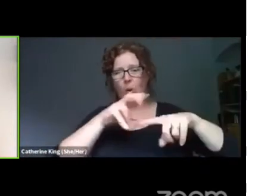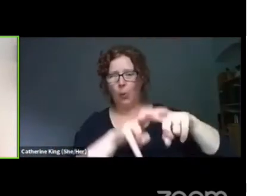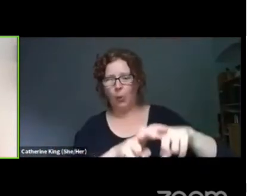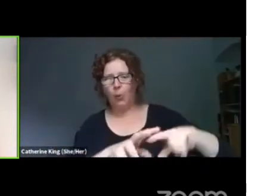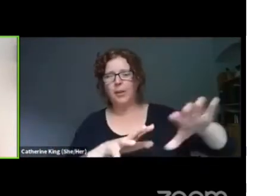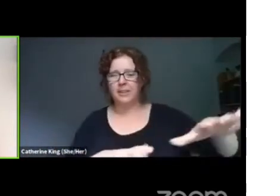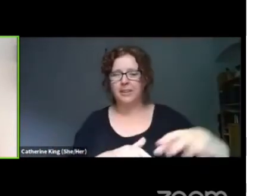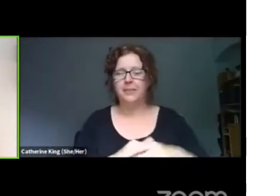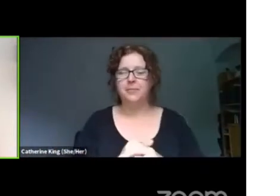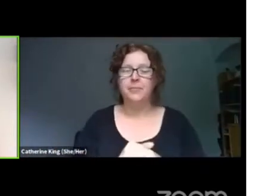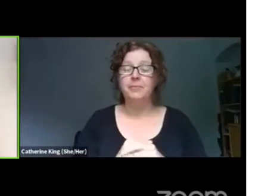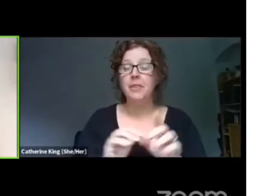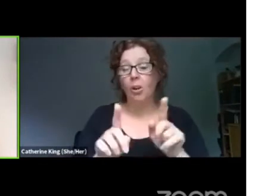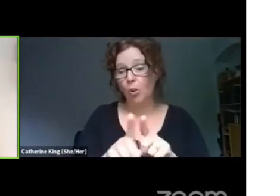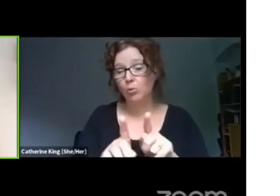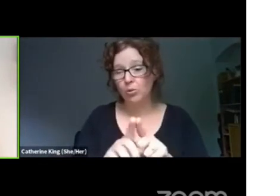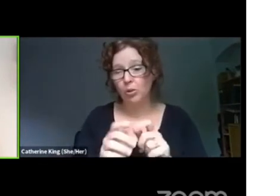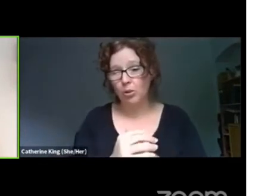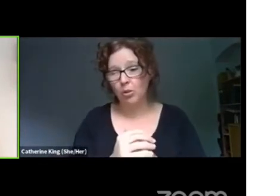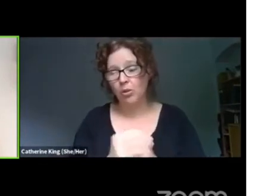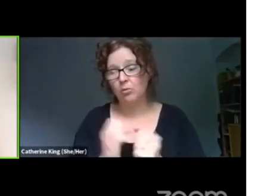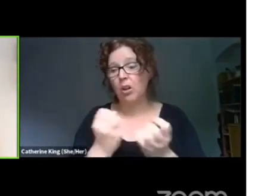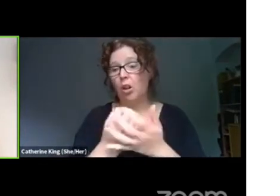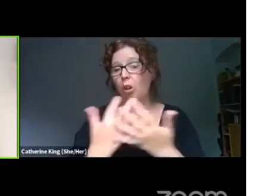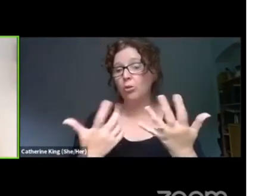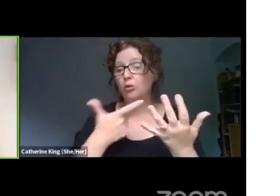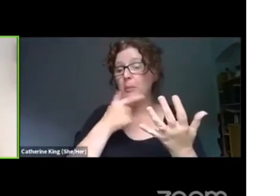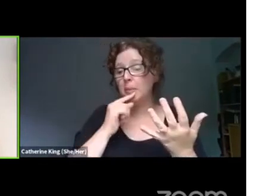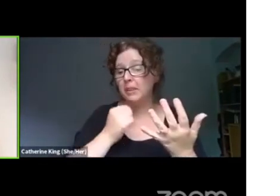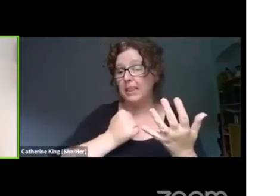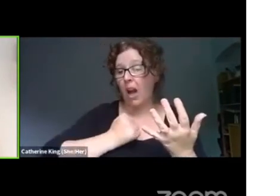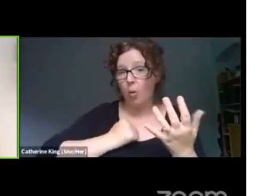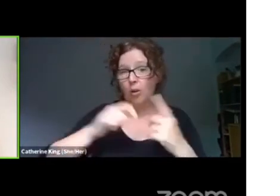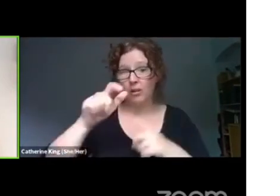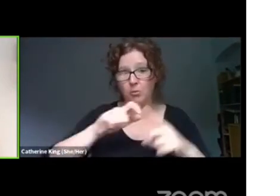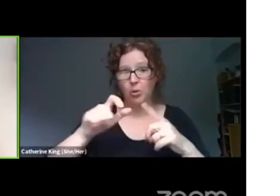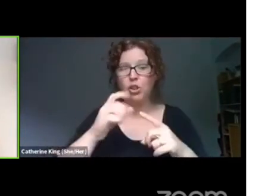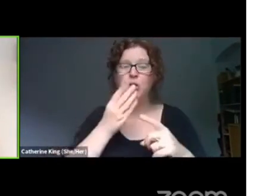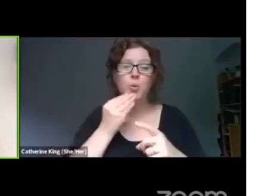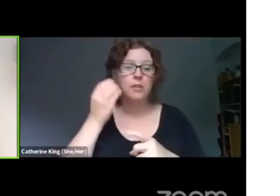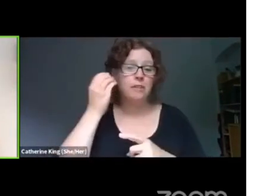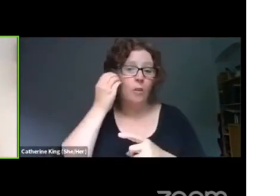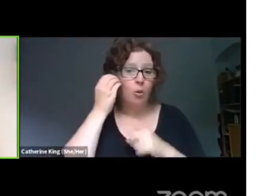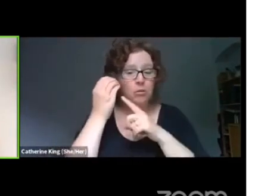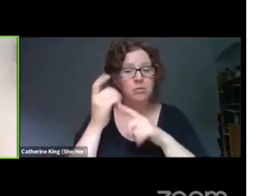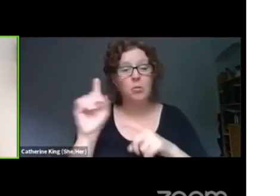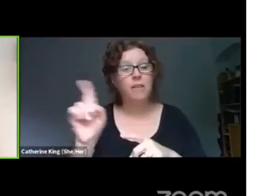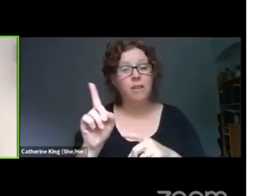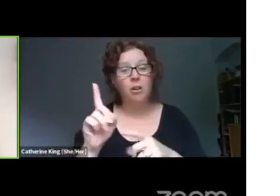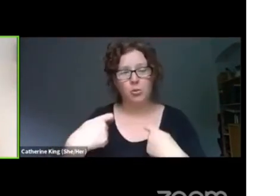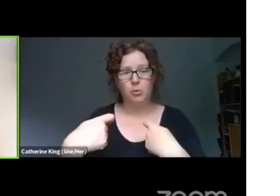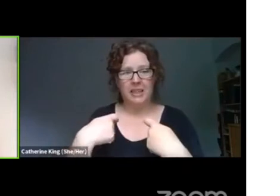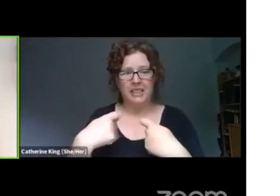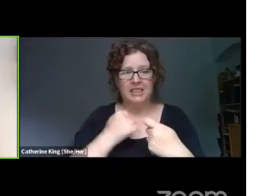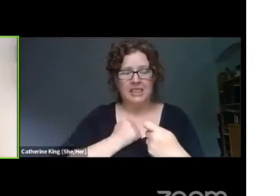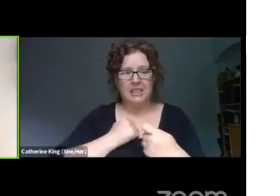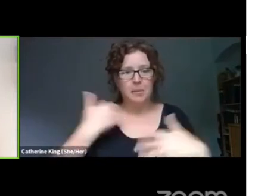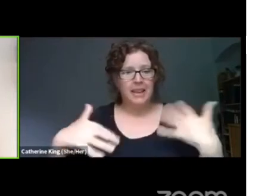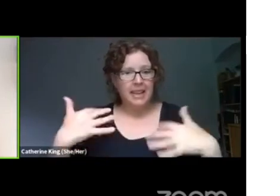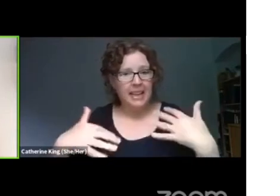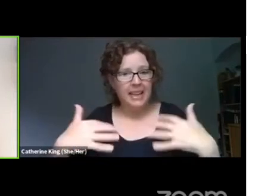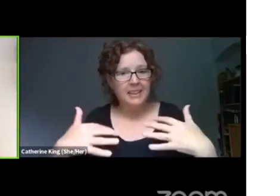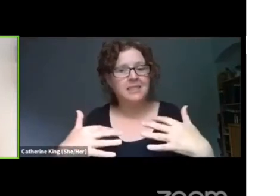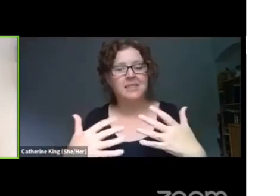Likewise, there were a lot of people in our community who used phones as a tool to manage pain, dissociation, and